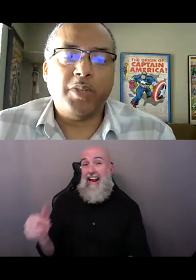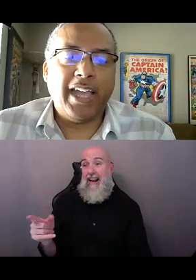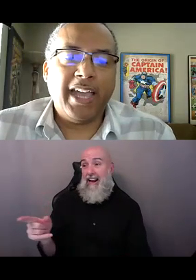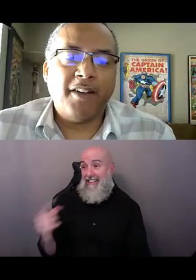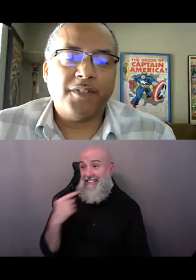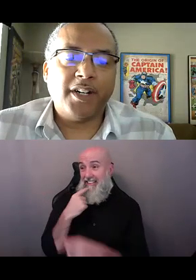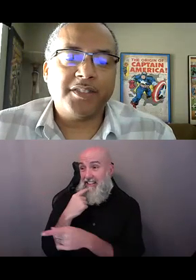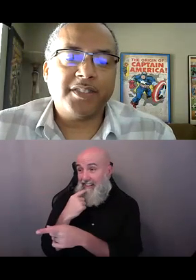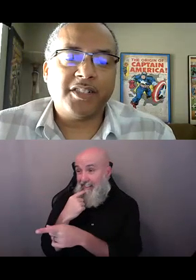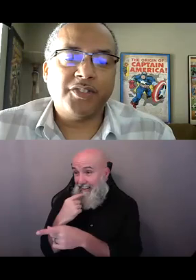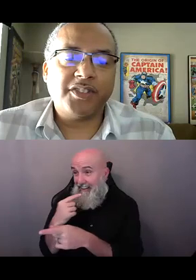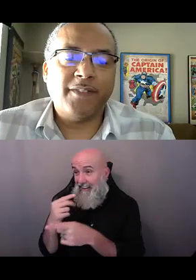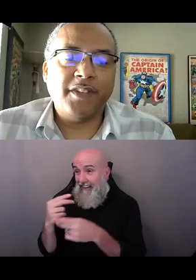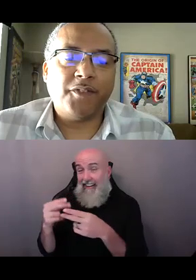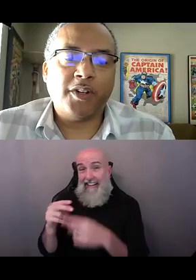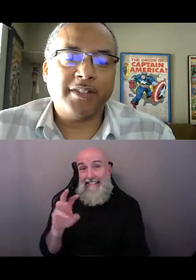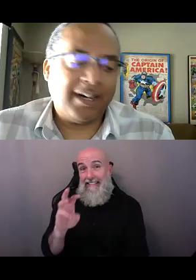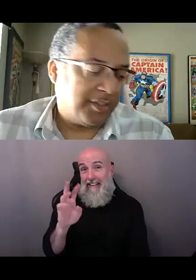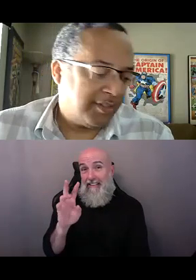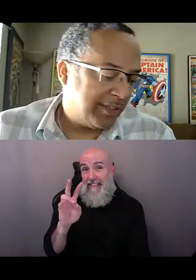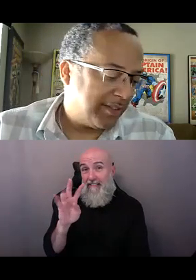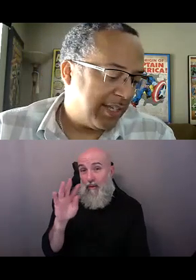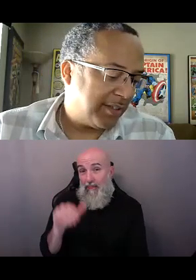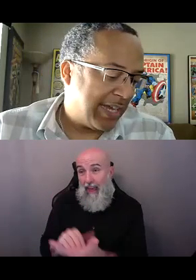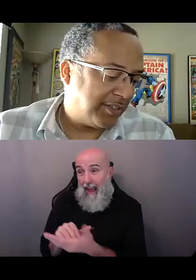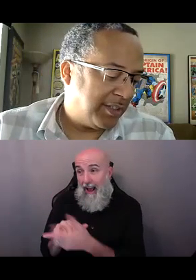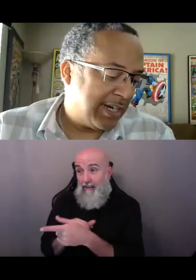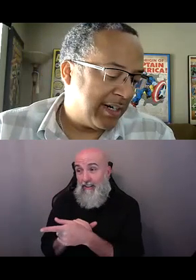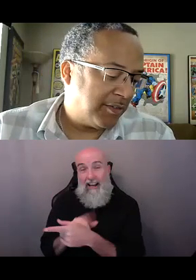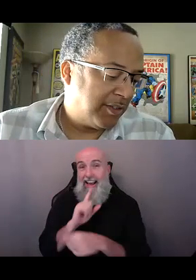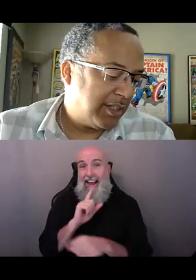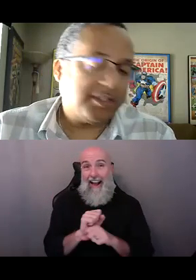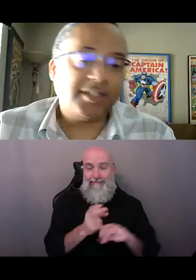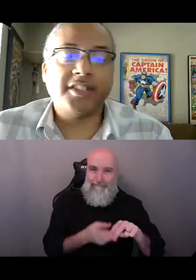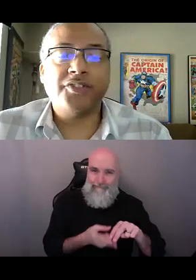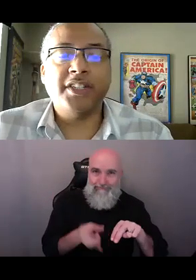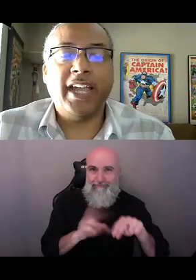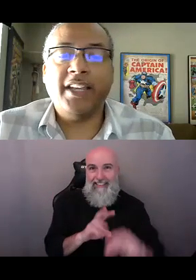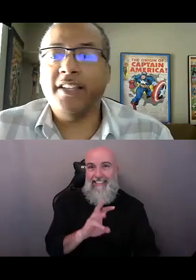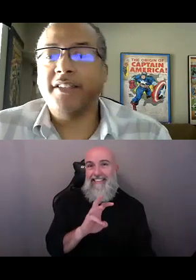we have 674,000 deaths. That's actually now